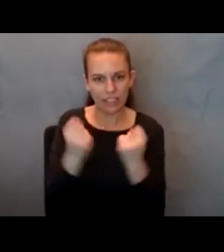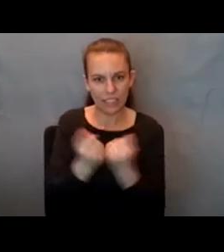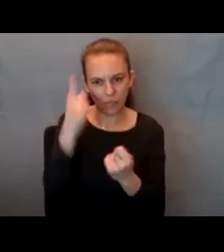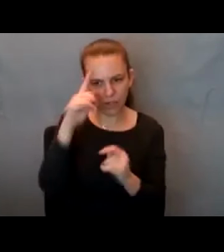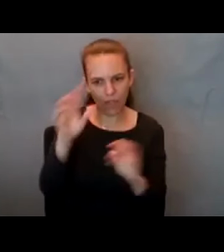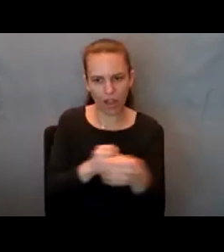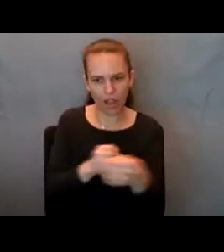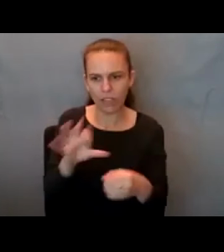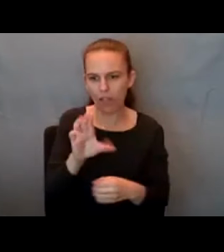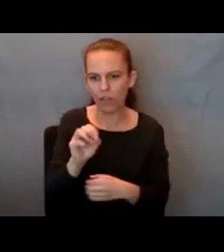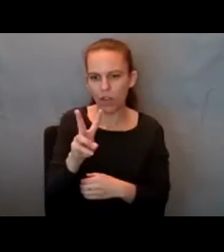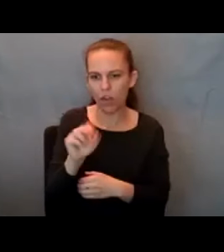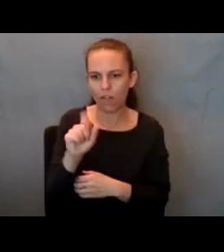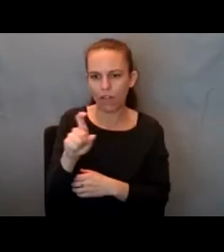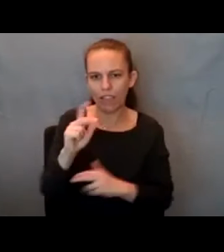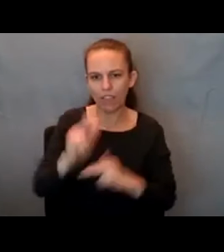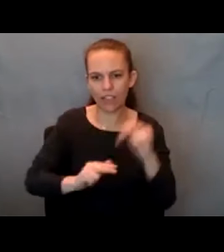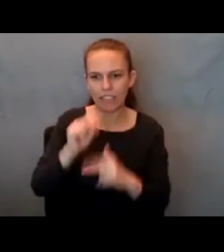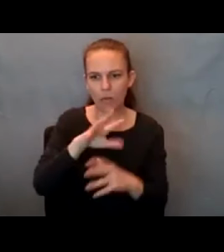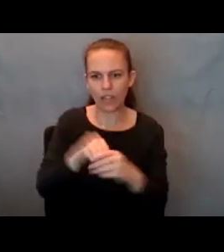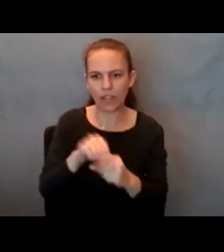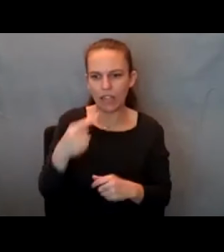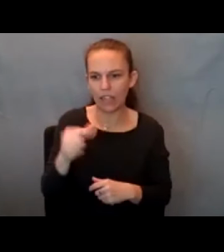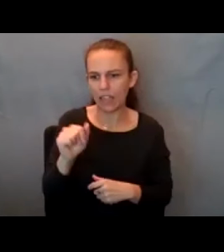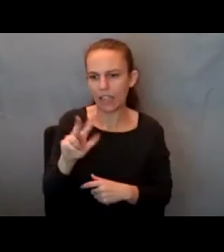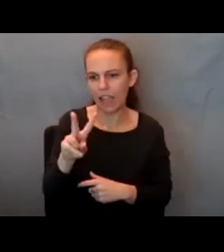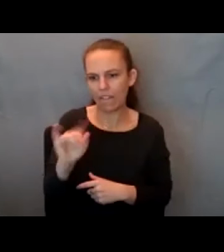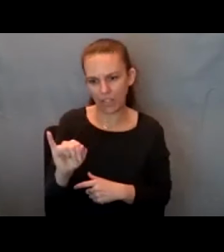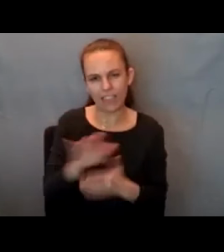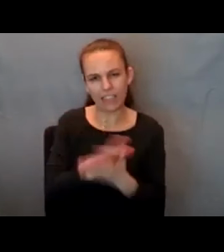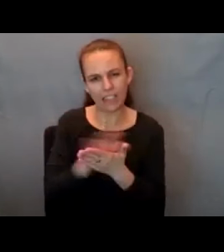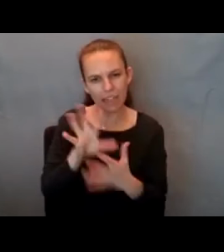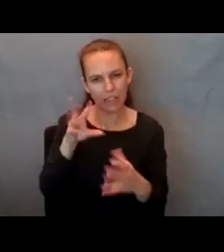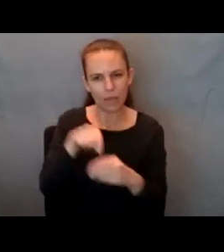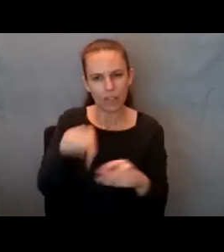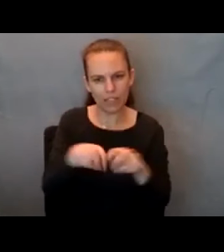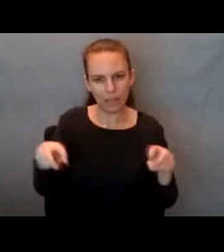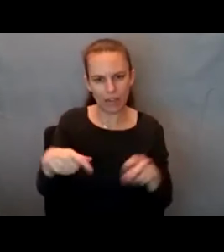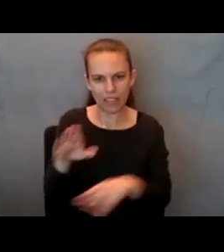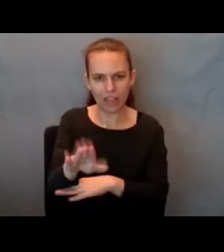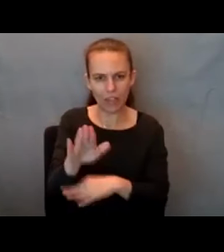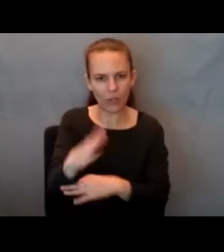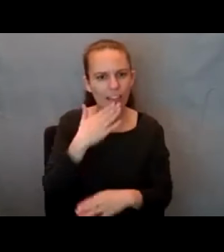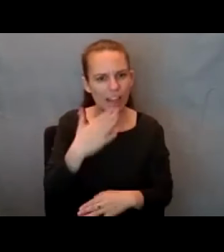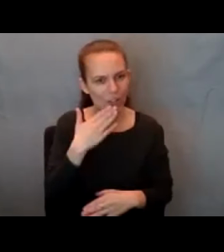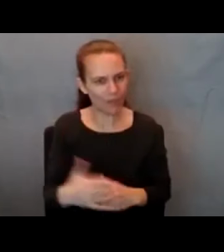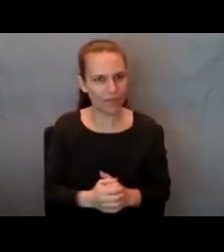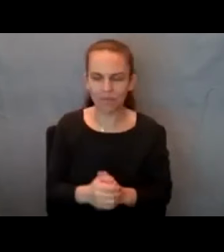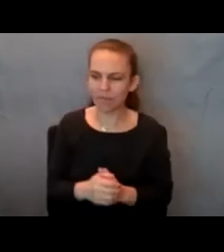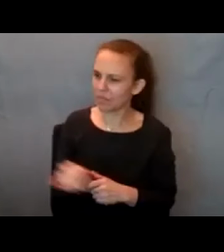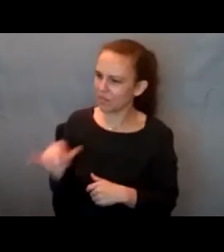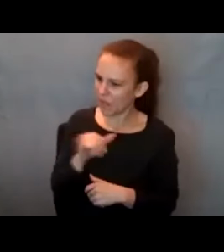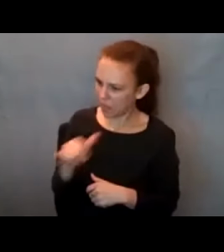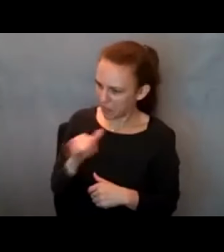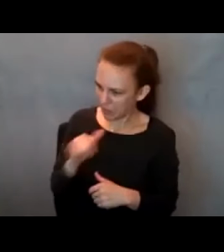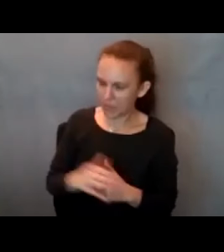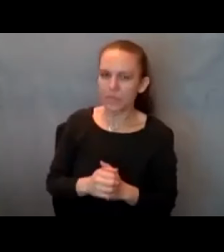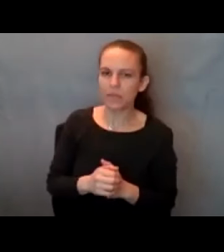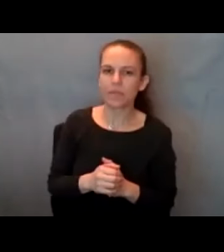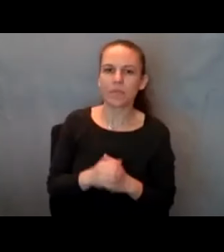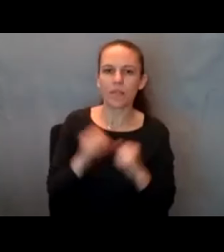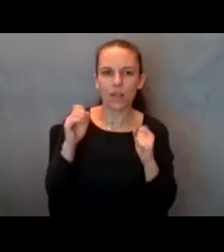facility within Gavi. Very nice to be part of this panel this afternoon. Thank you. Likewise. All right. Thank you. And